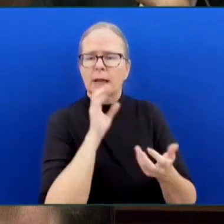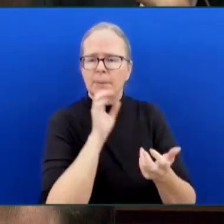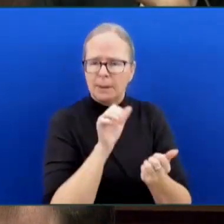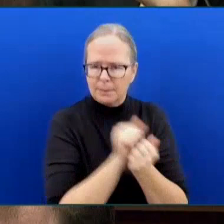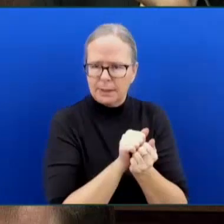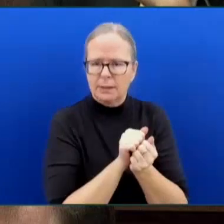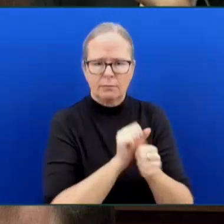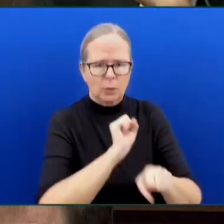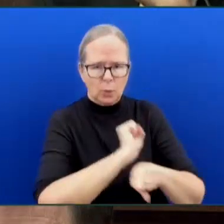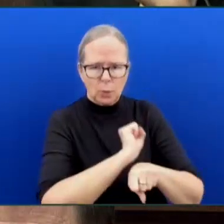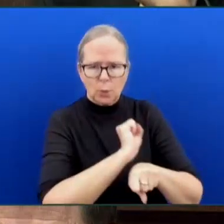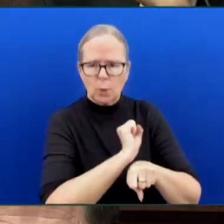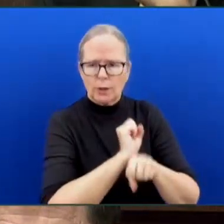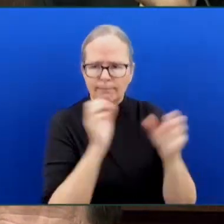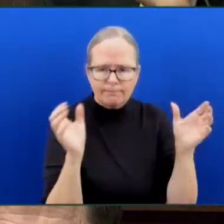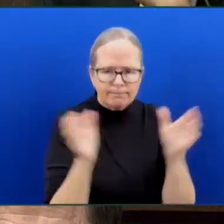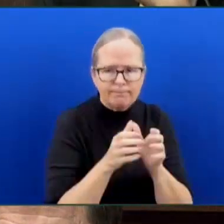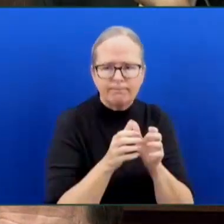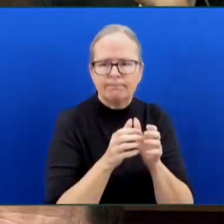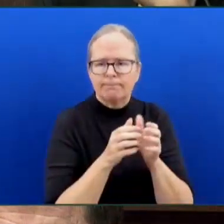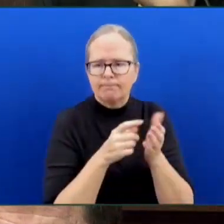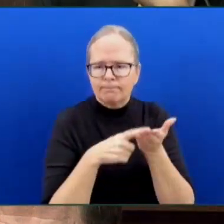their thoughts about what they